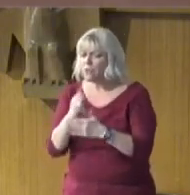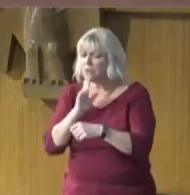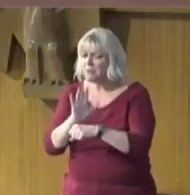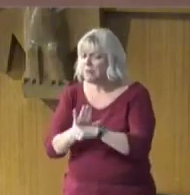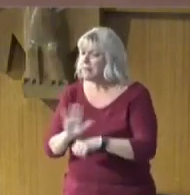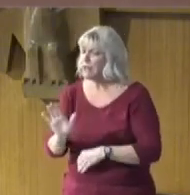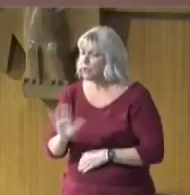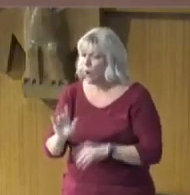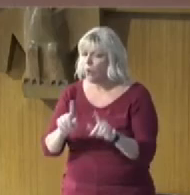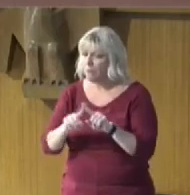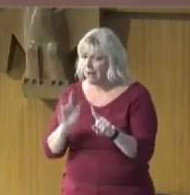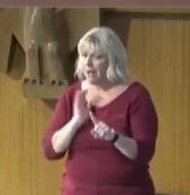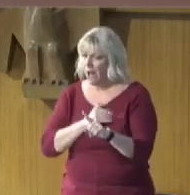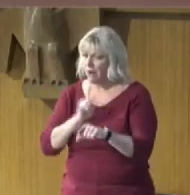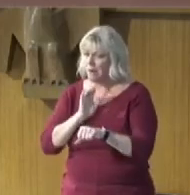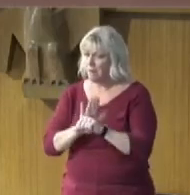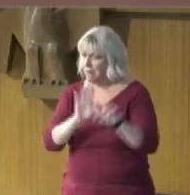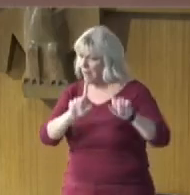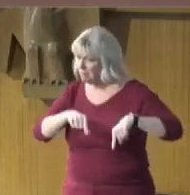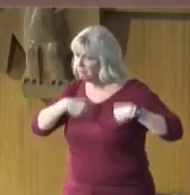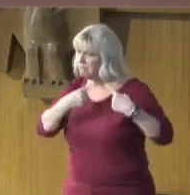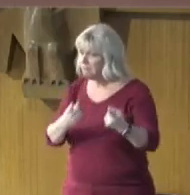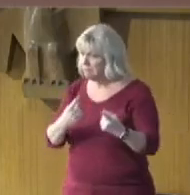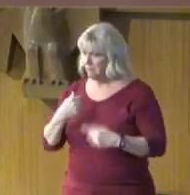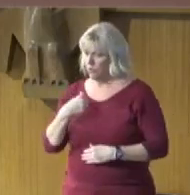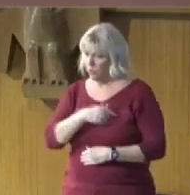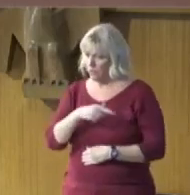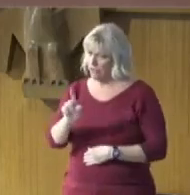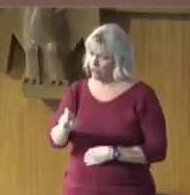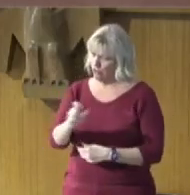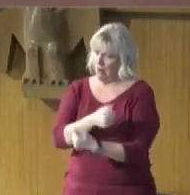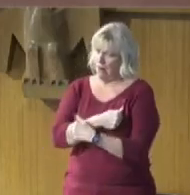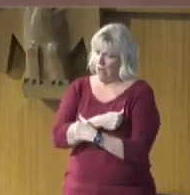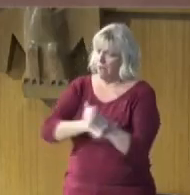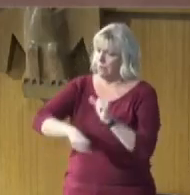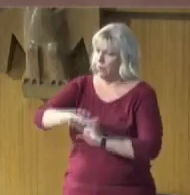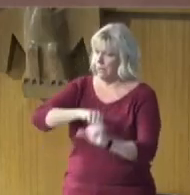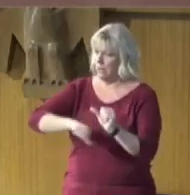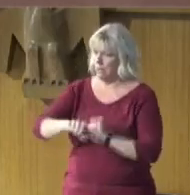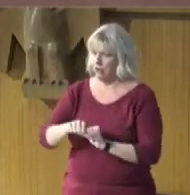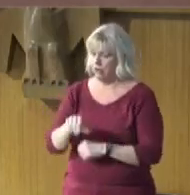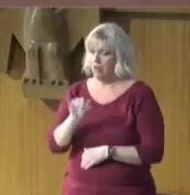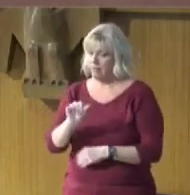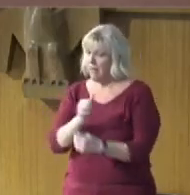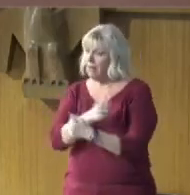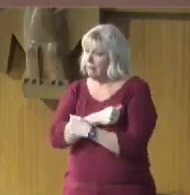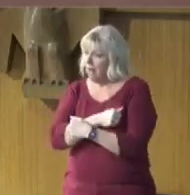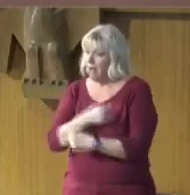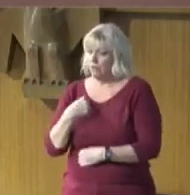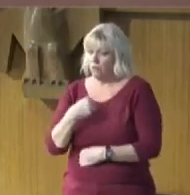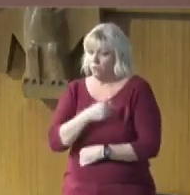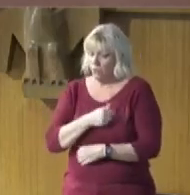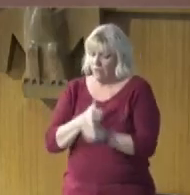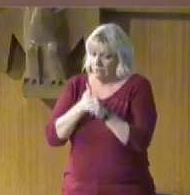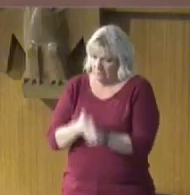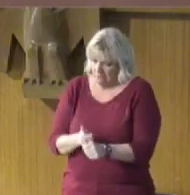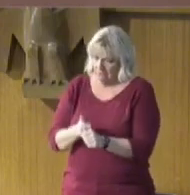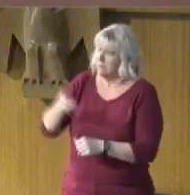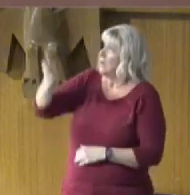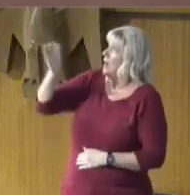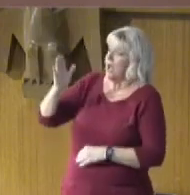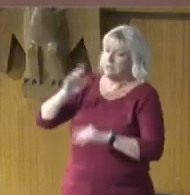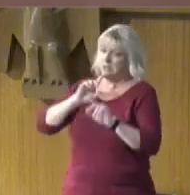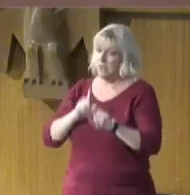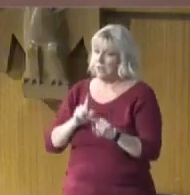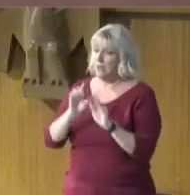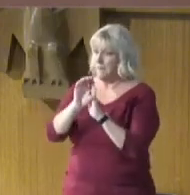we have had from the beginning. Let us love one another. And this is love, that we walk according to his commandments.